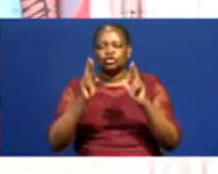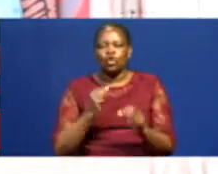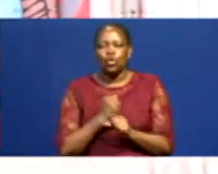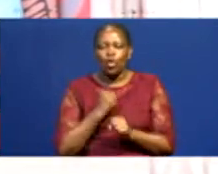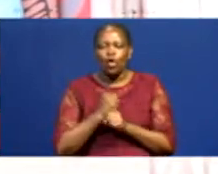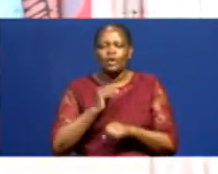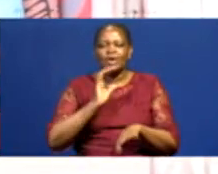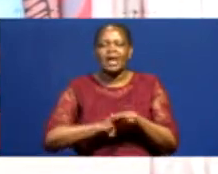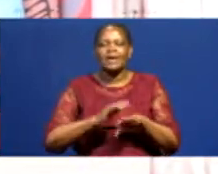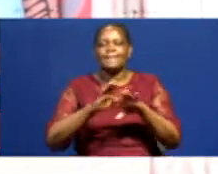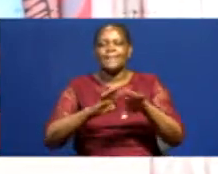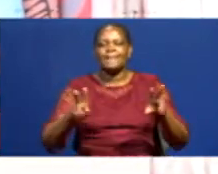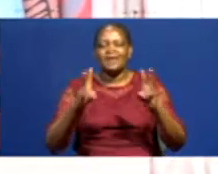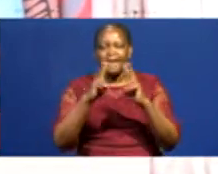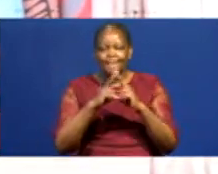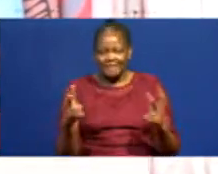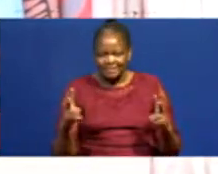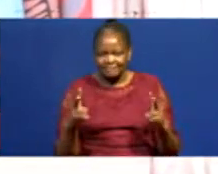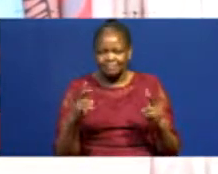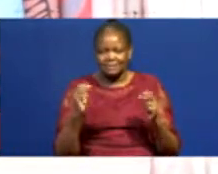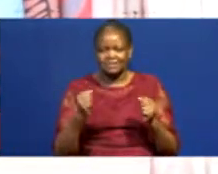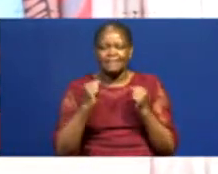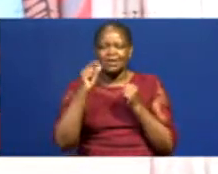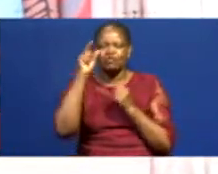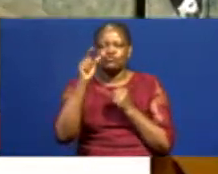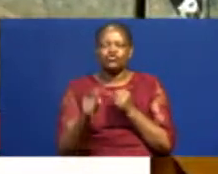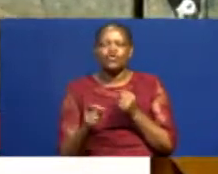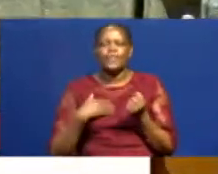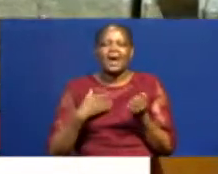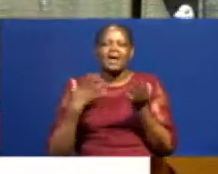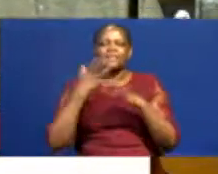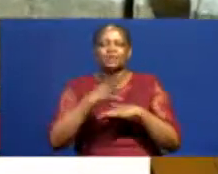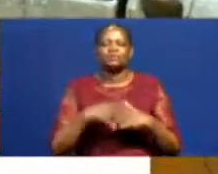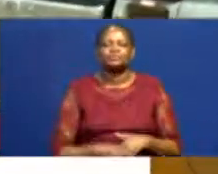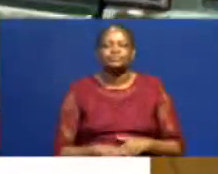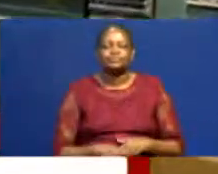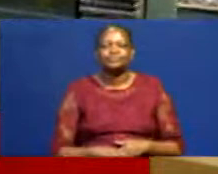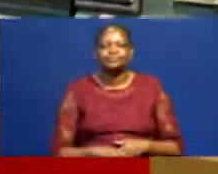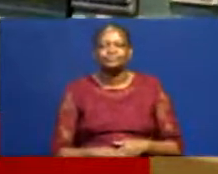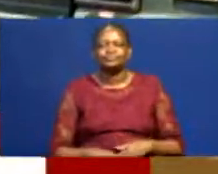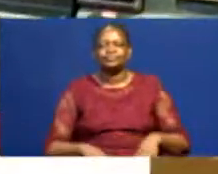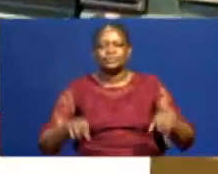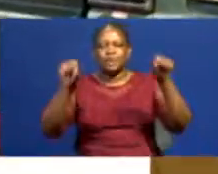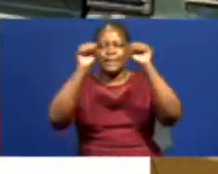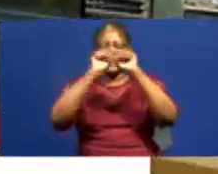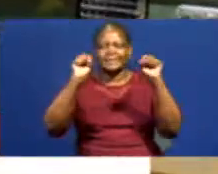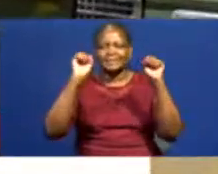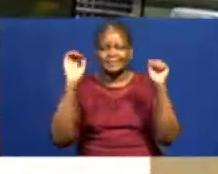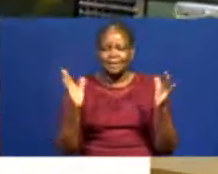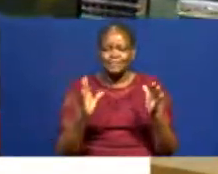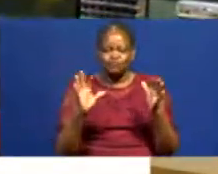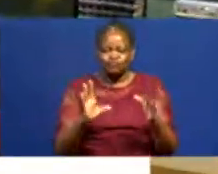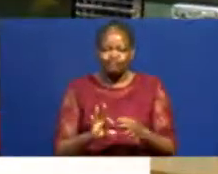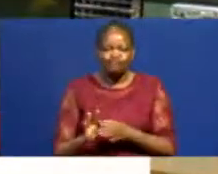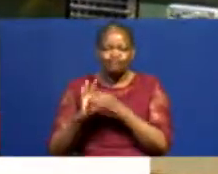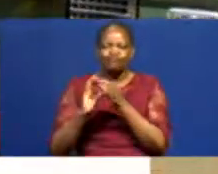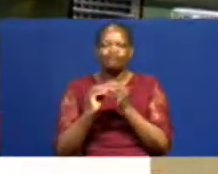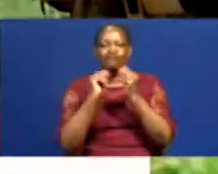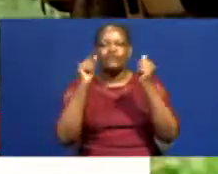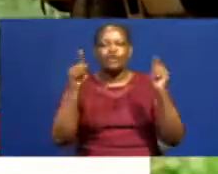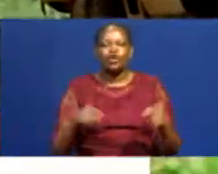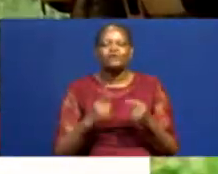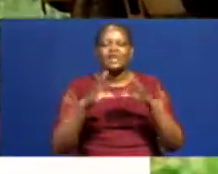find lasting peace and stability in our region and beyond. The head of state urging for a united front in curbing conflicts in the